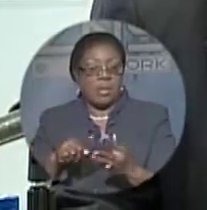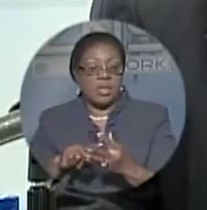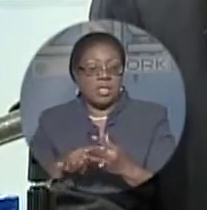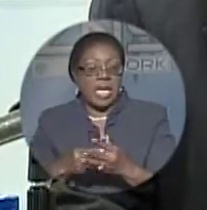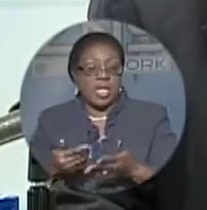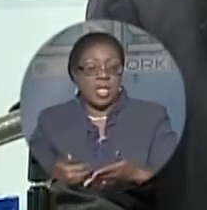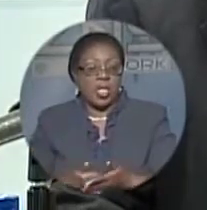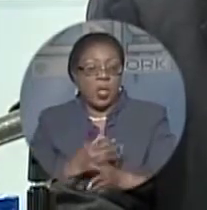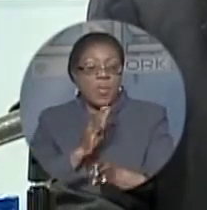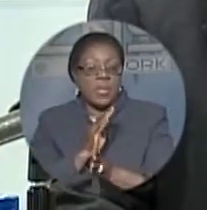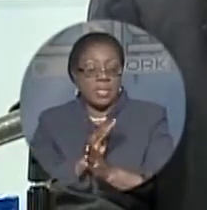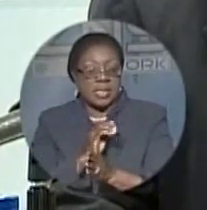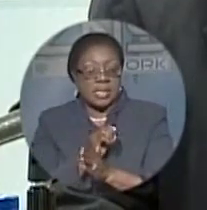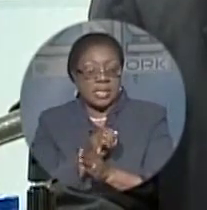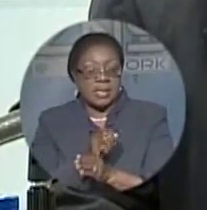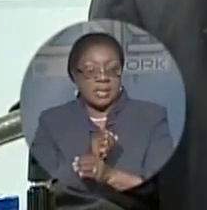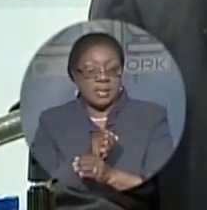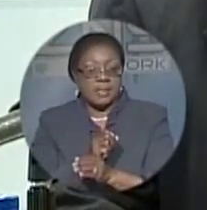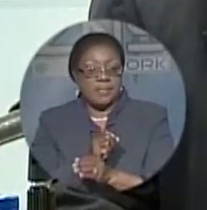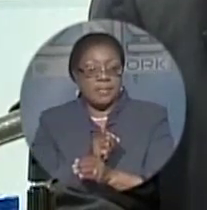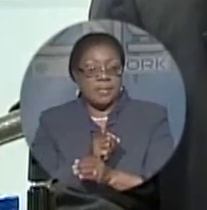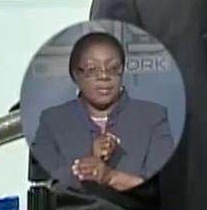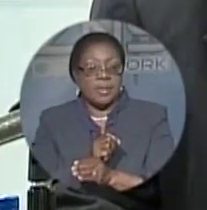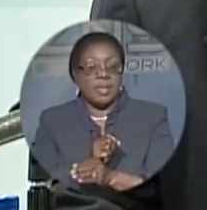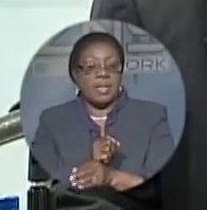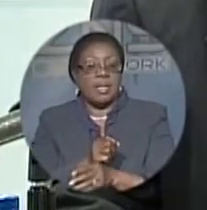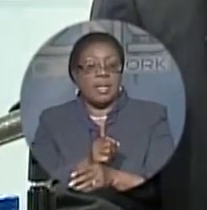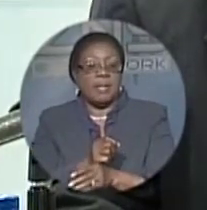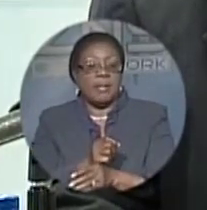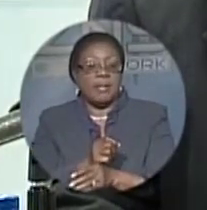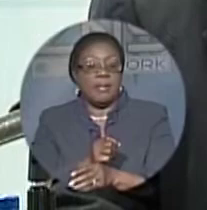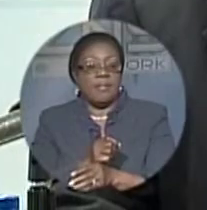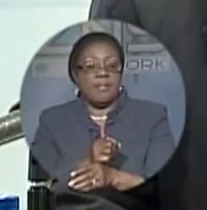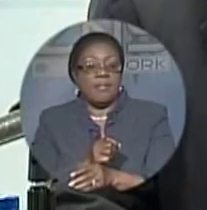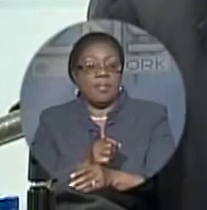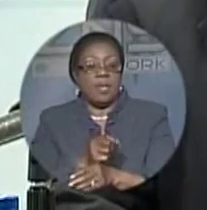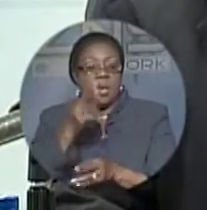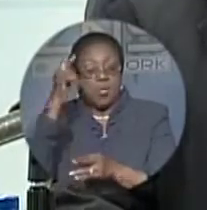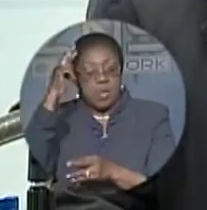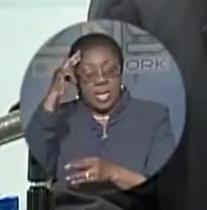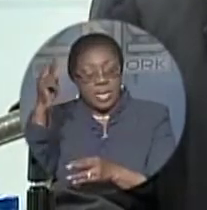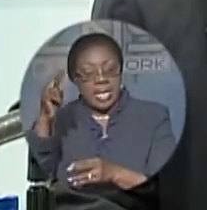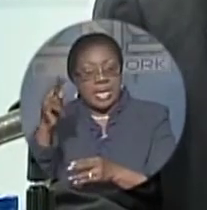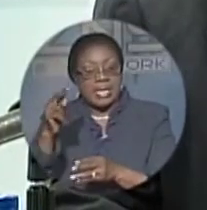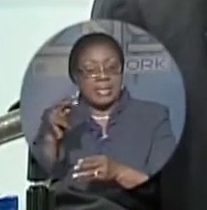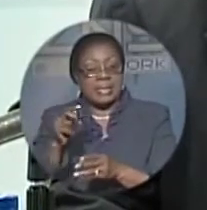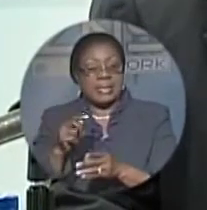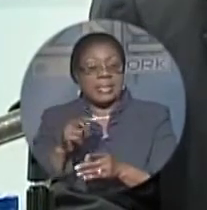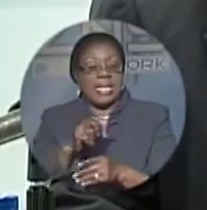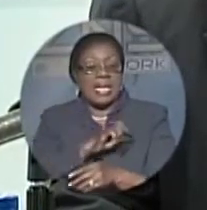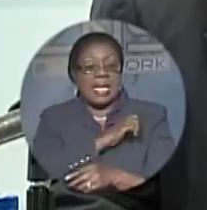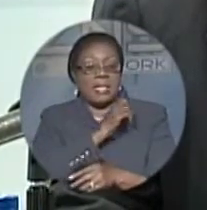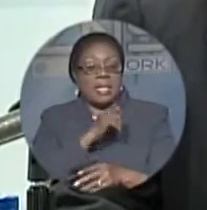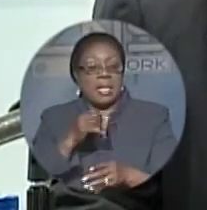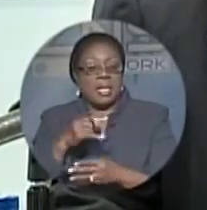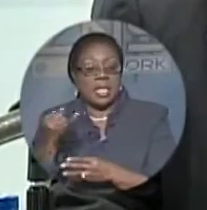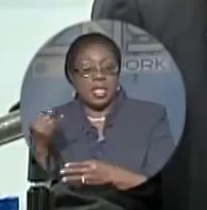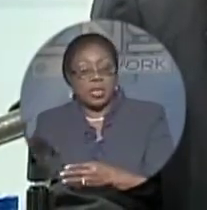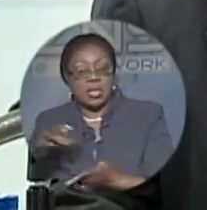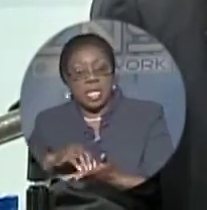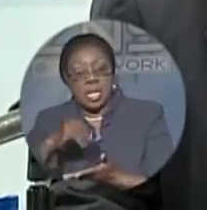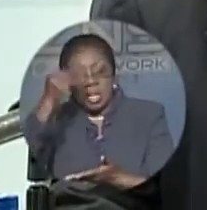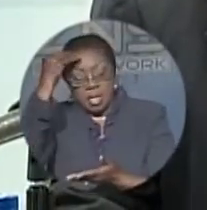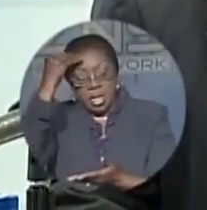values and philosophy, establish ethical priorities, recognize key ethical issues, and learn